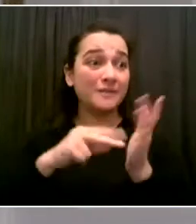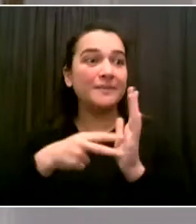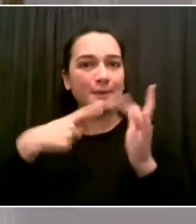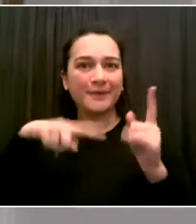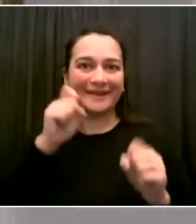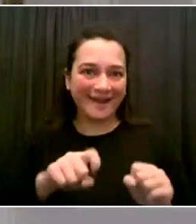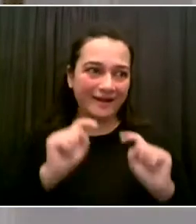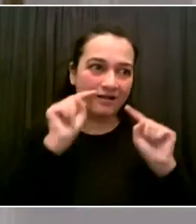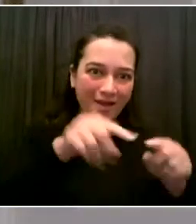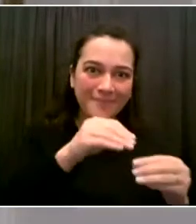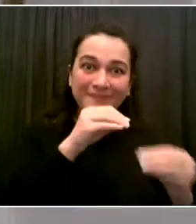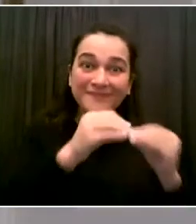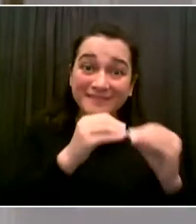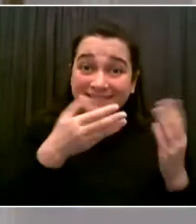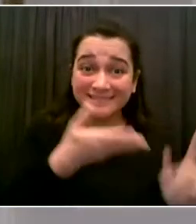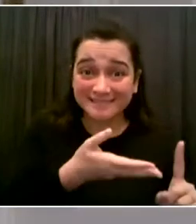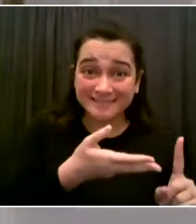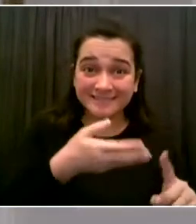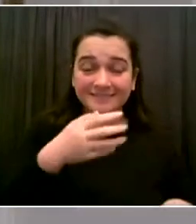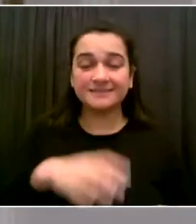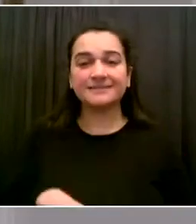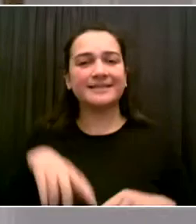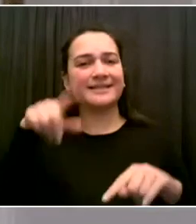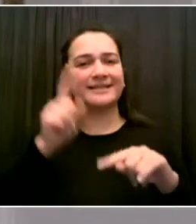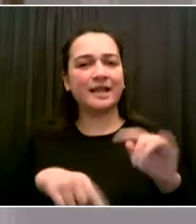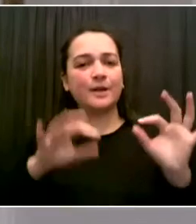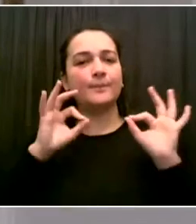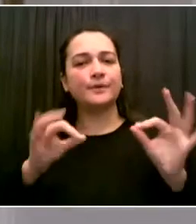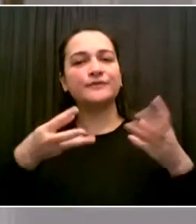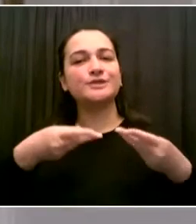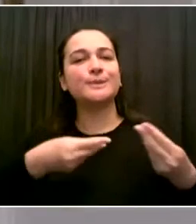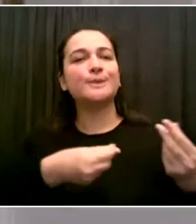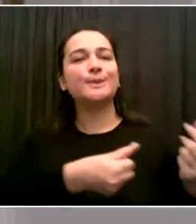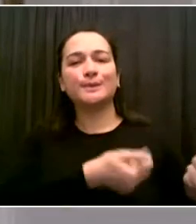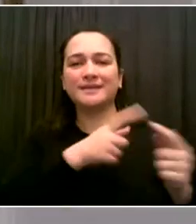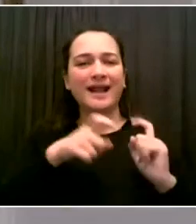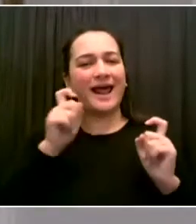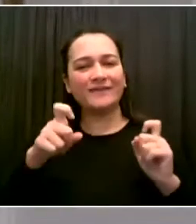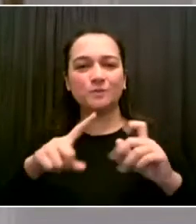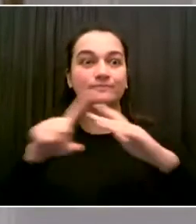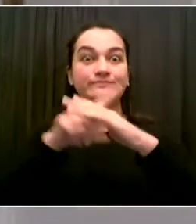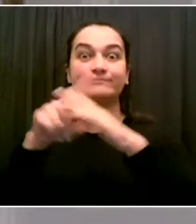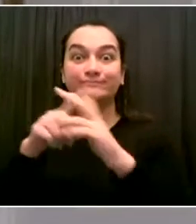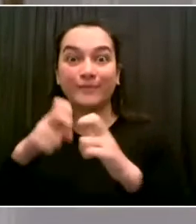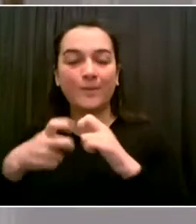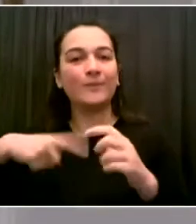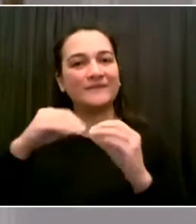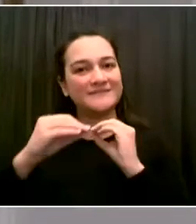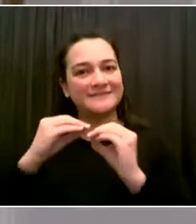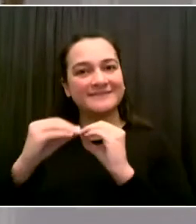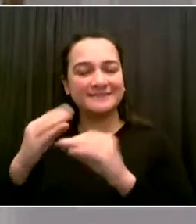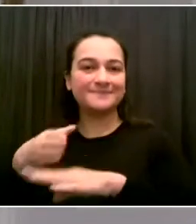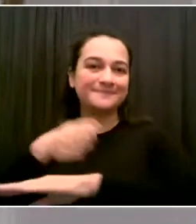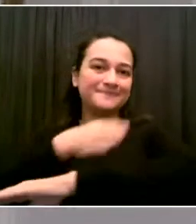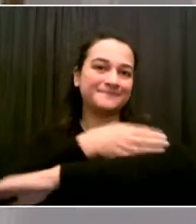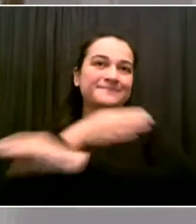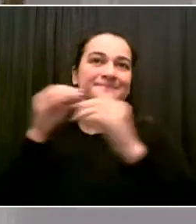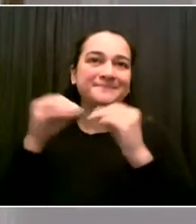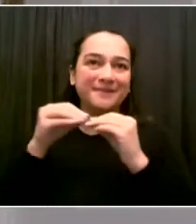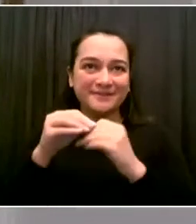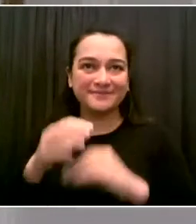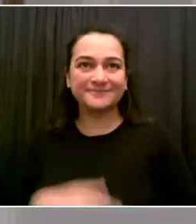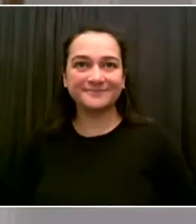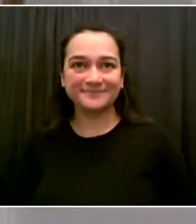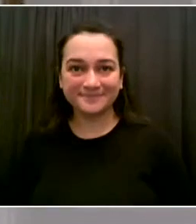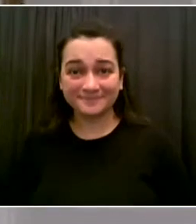never going to happen. It's like a 1 in a million occurrence. So think about it that way. And the reason that CDC needs to meet